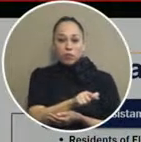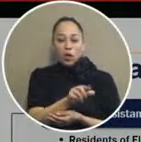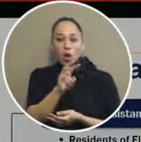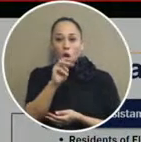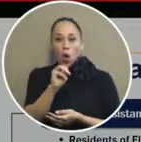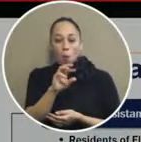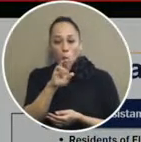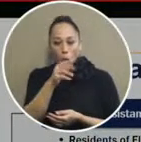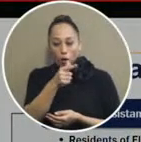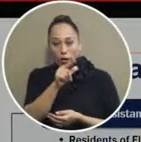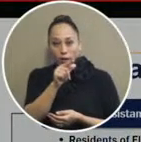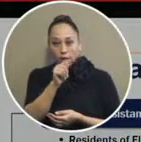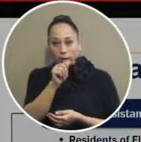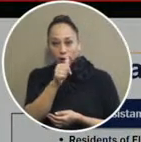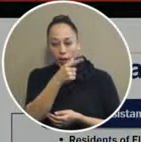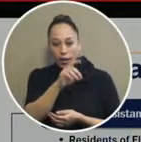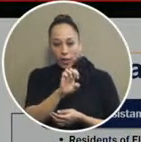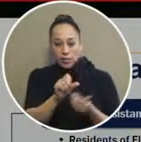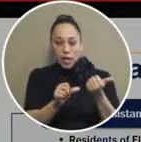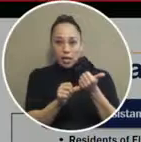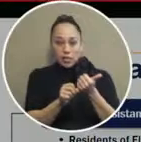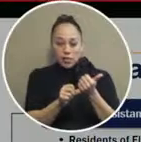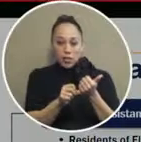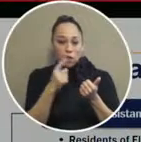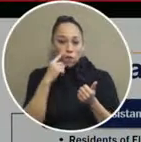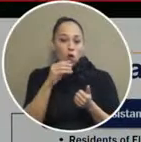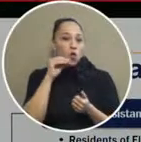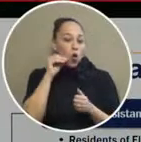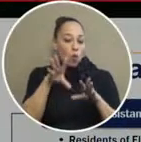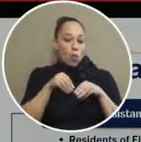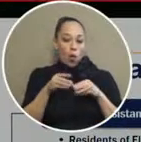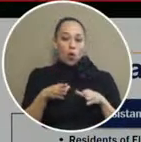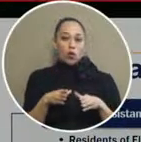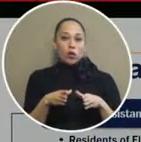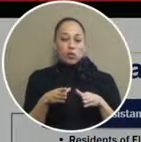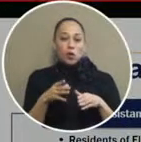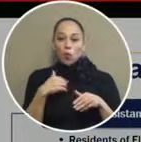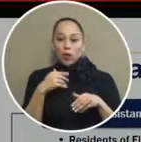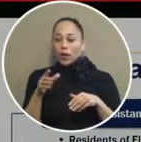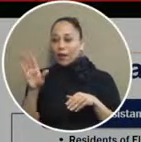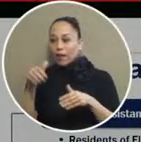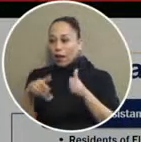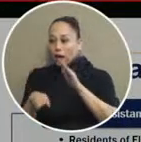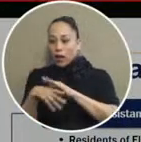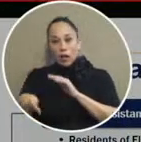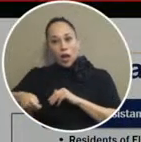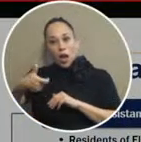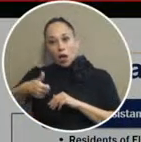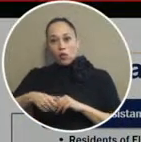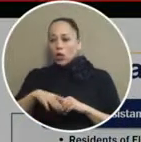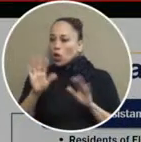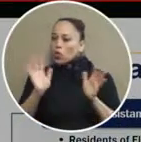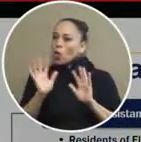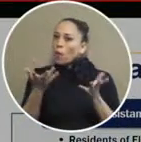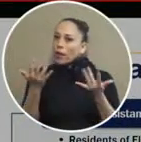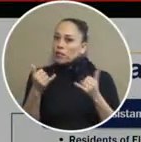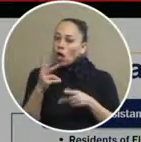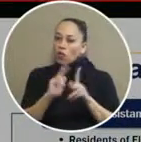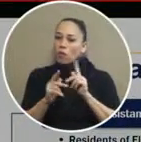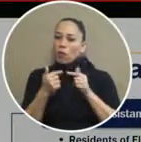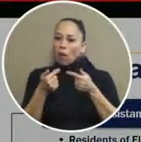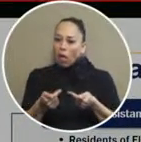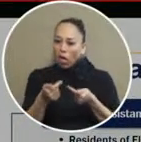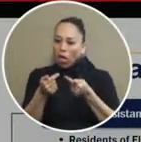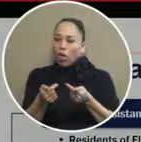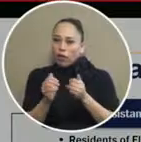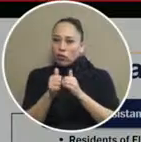Mortgage assistance is intended to help our homeowners because we can't leave them out. Folks that are struggling to make their mortgage payments, we want to make